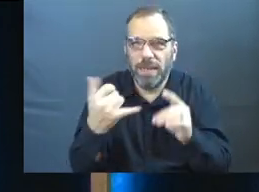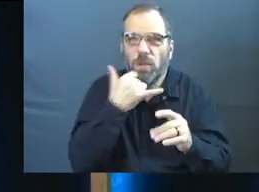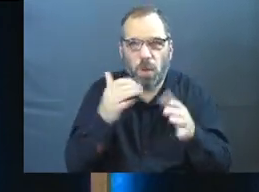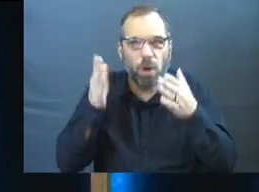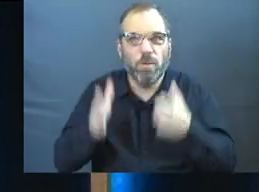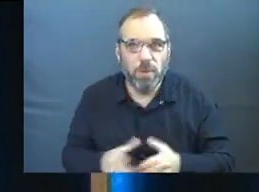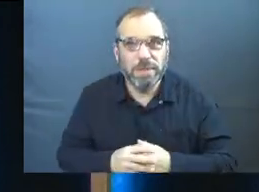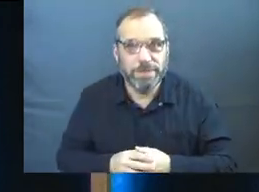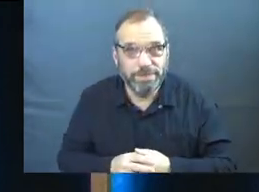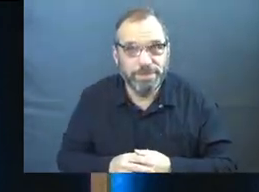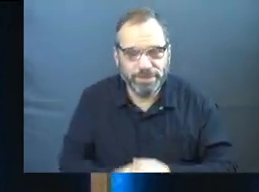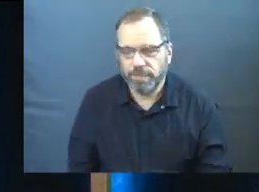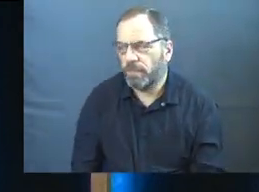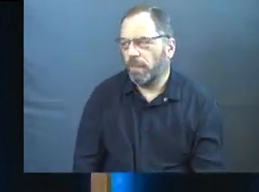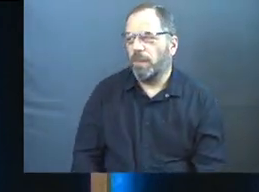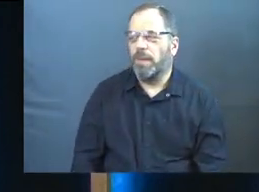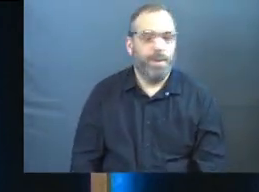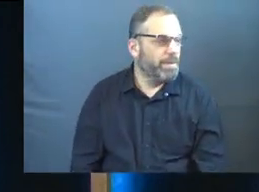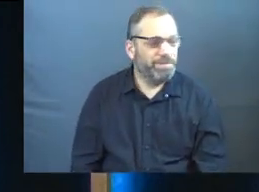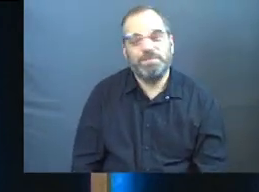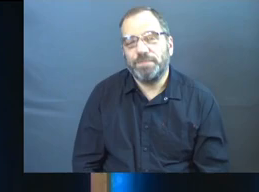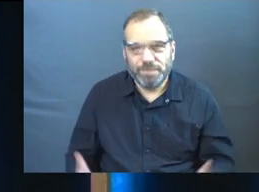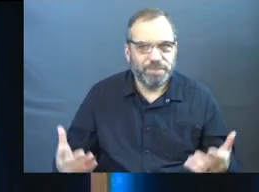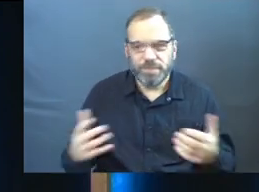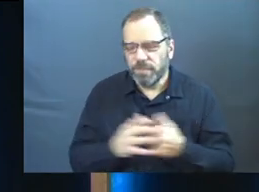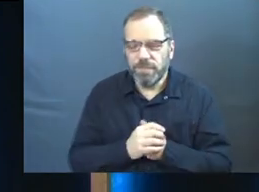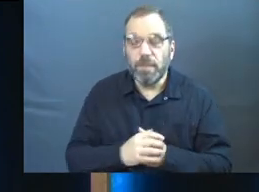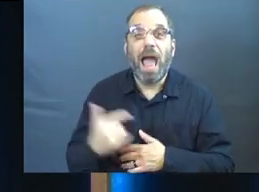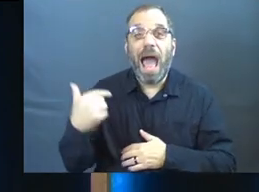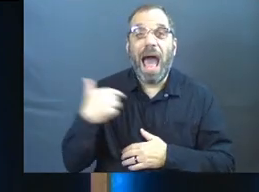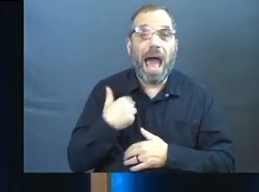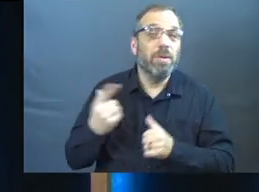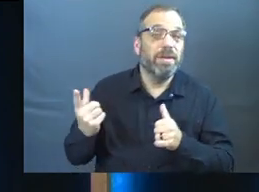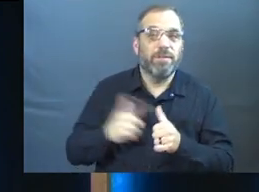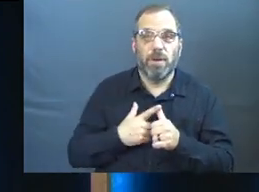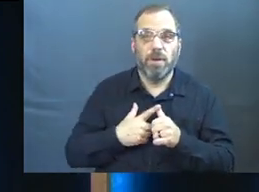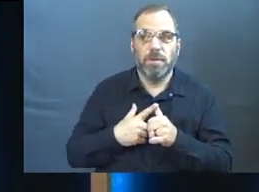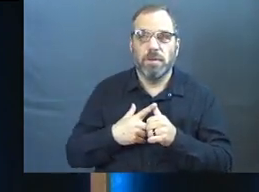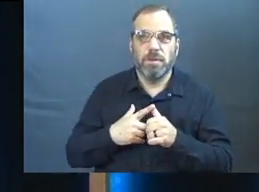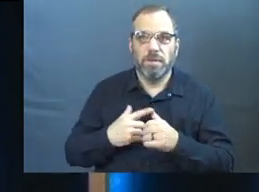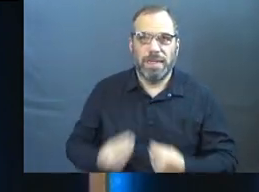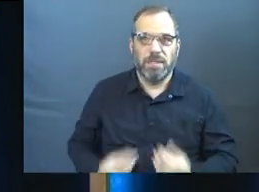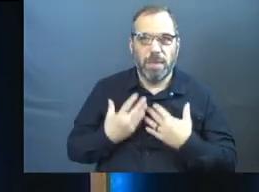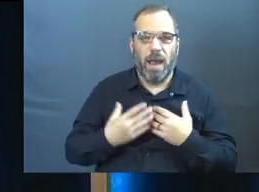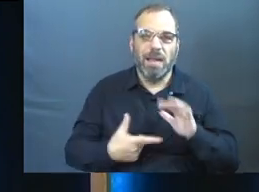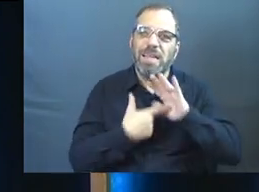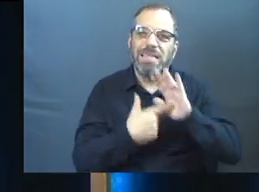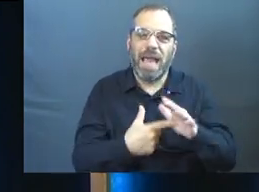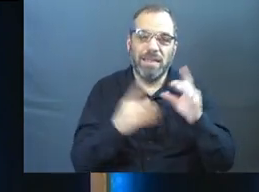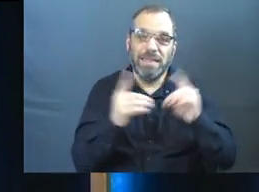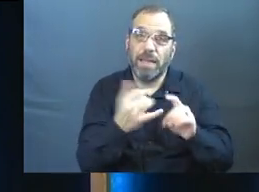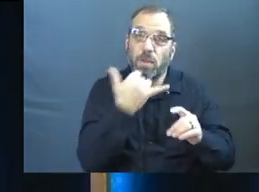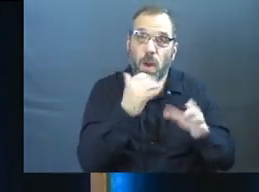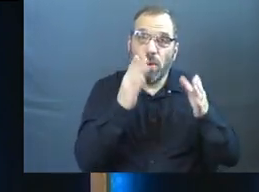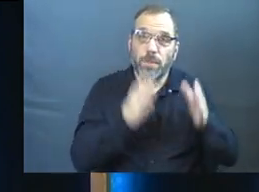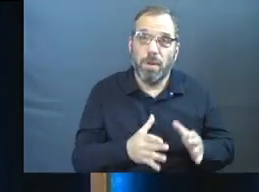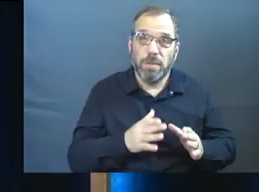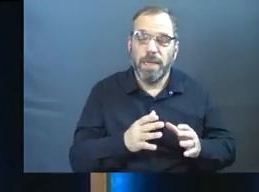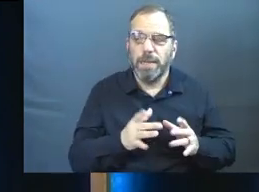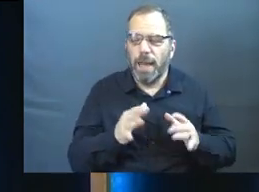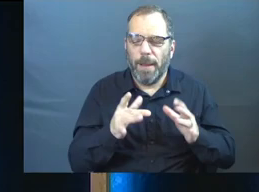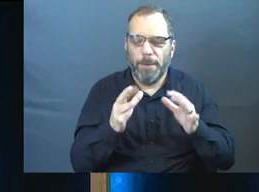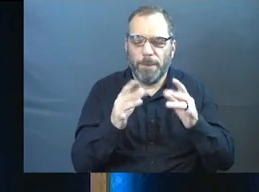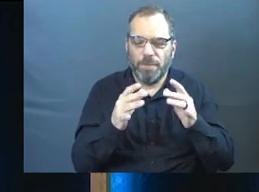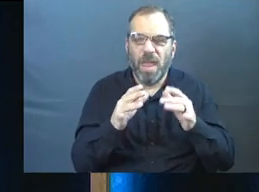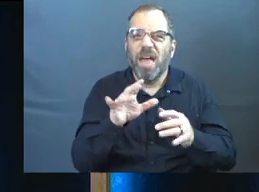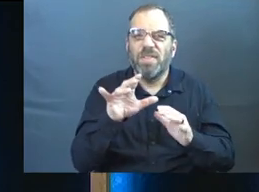person. I'm just going to tell you that I was first inspired by signs that you might be dating the wrong person.